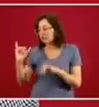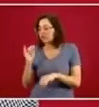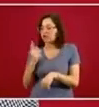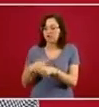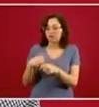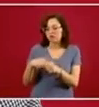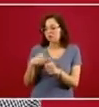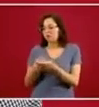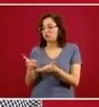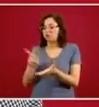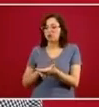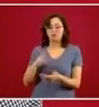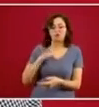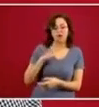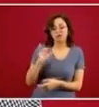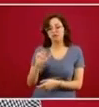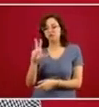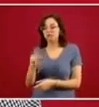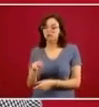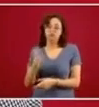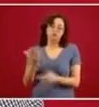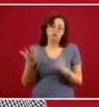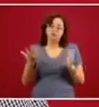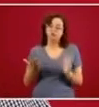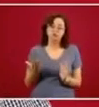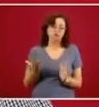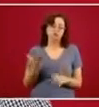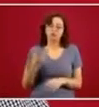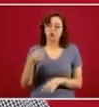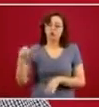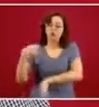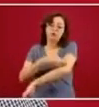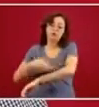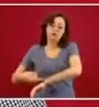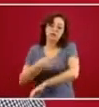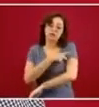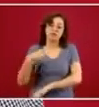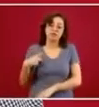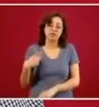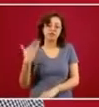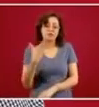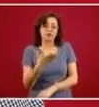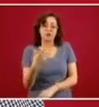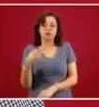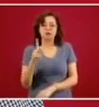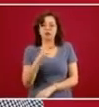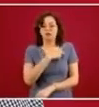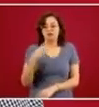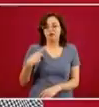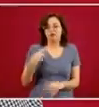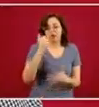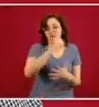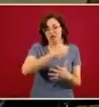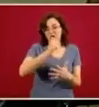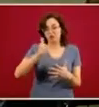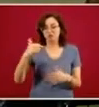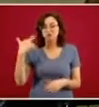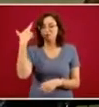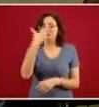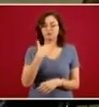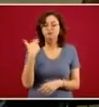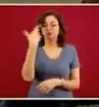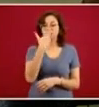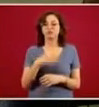We do not always carry out a post-mortem study. That really depends on the will of the family,